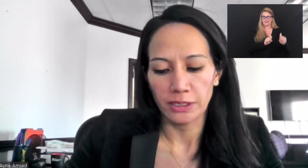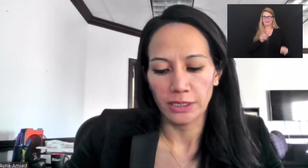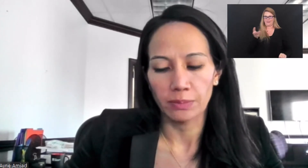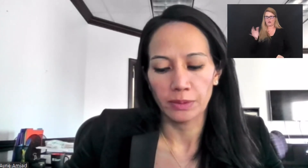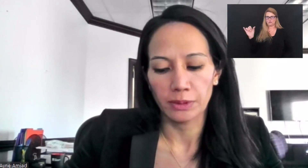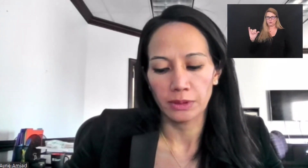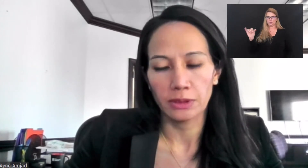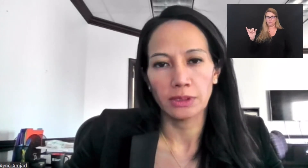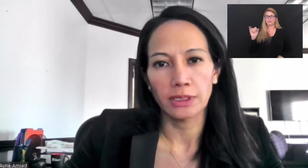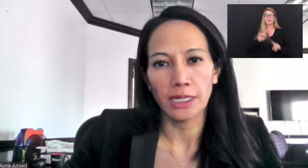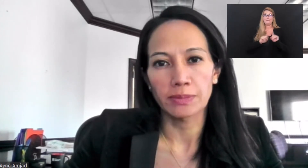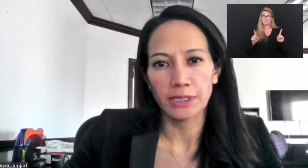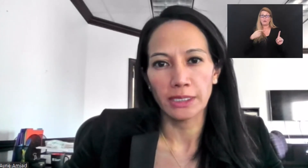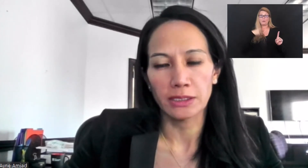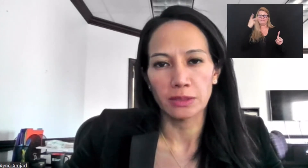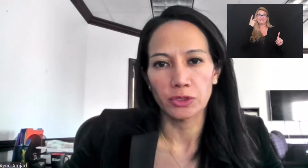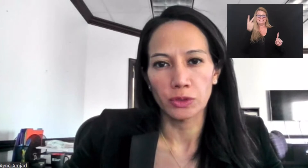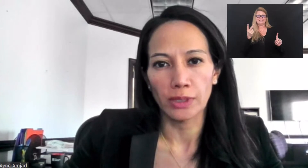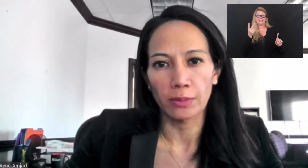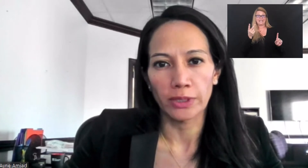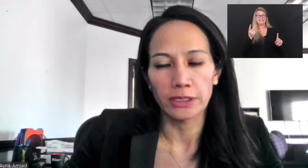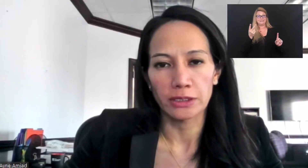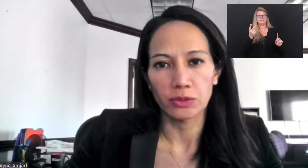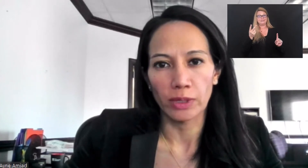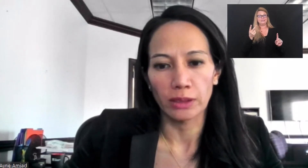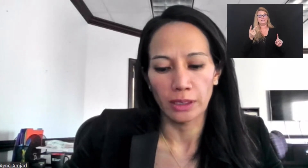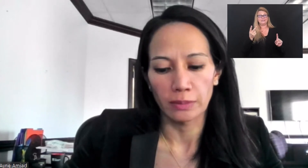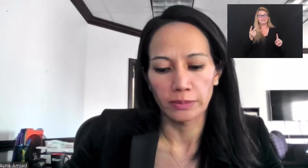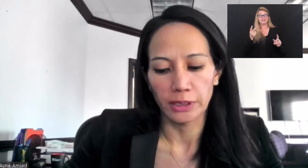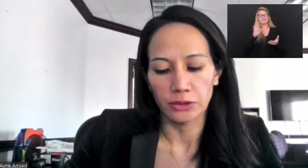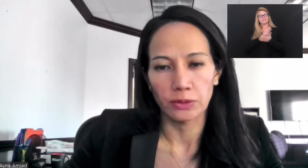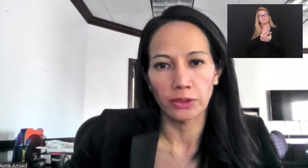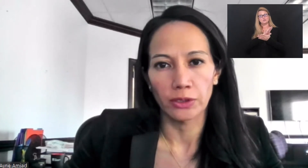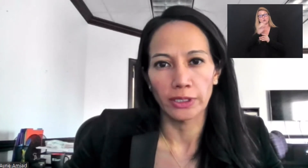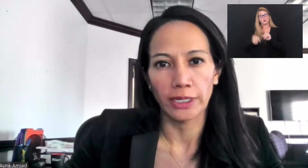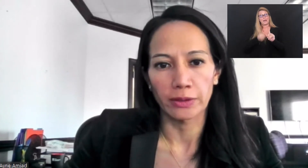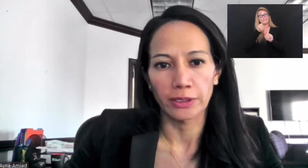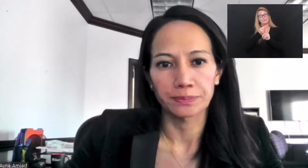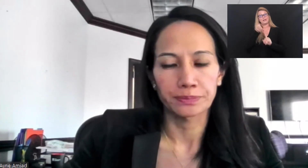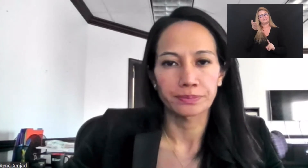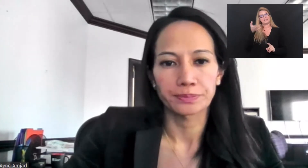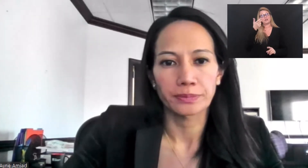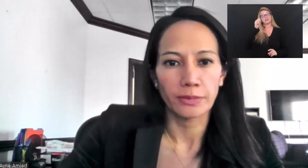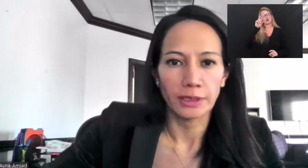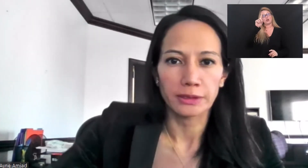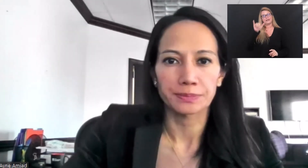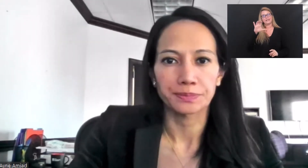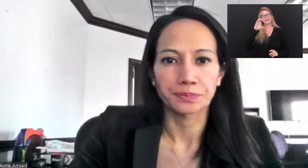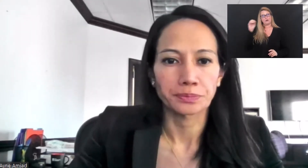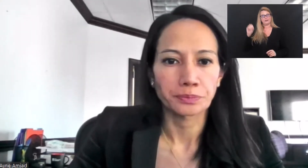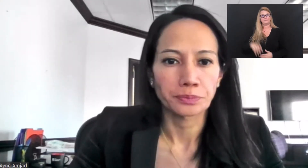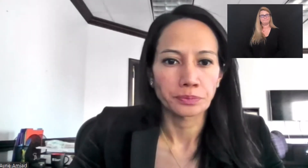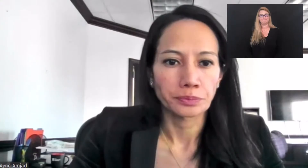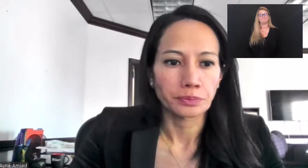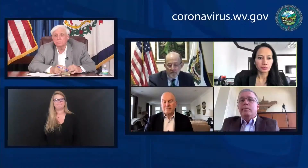But we have seen an uptick in some school outbreaks as well, also in Hardee County. Thanks.